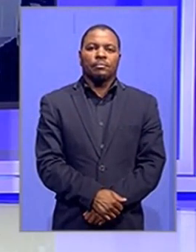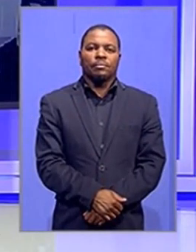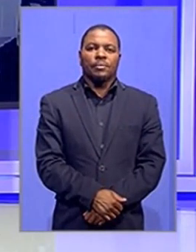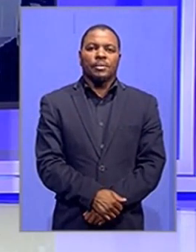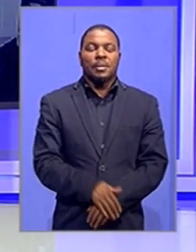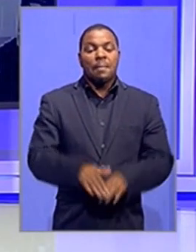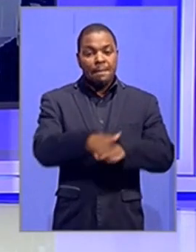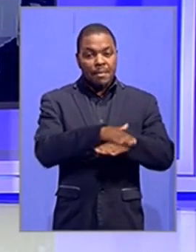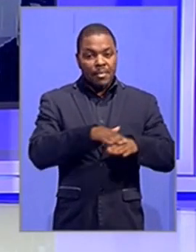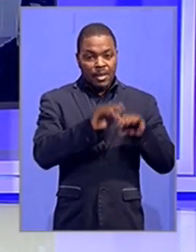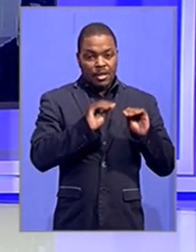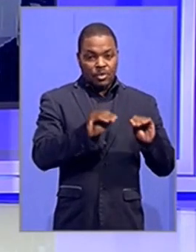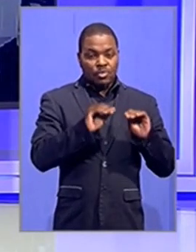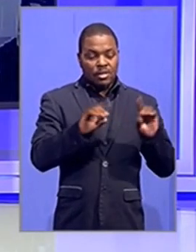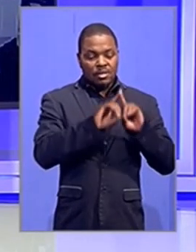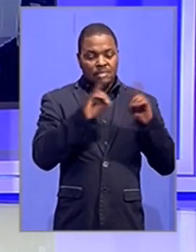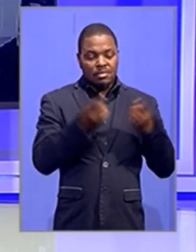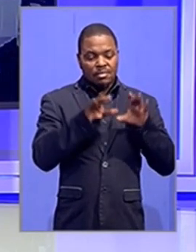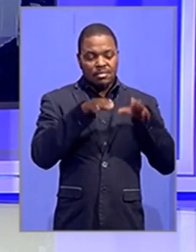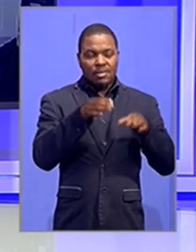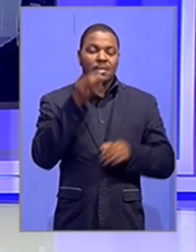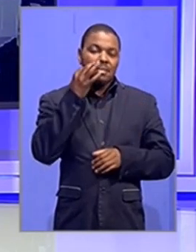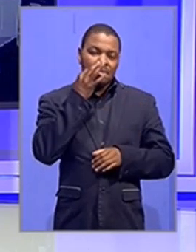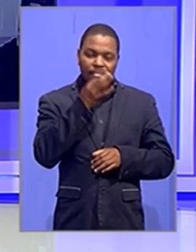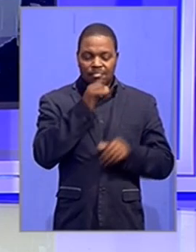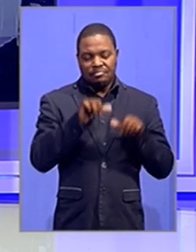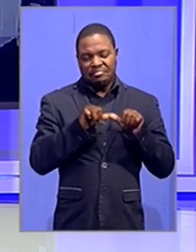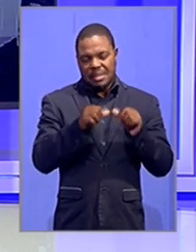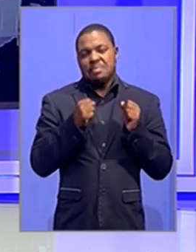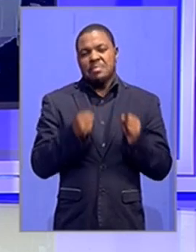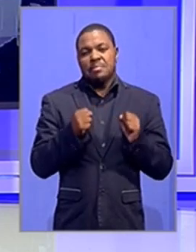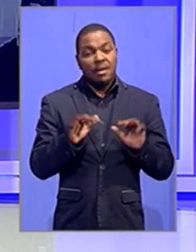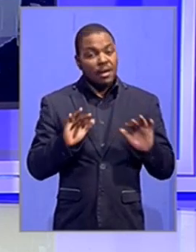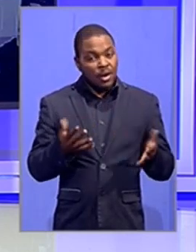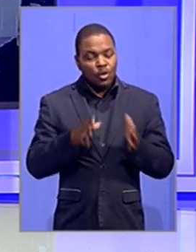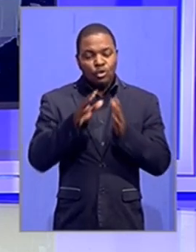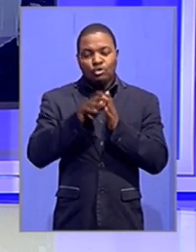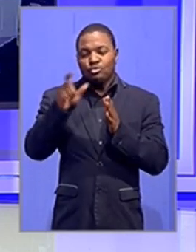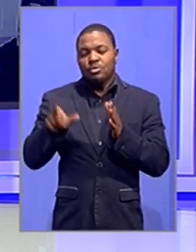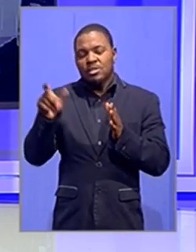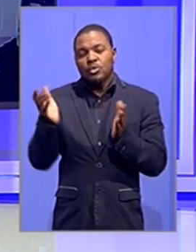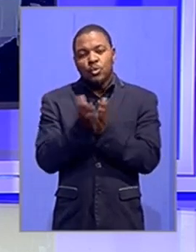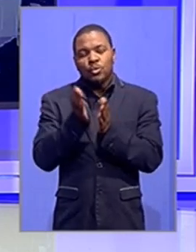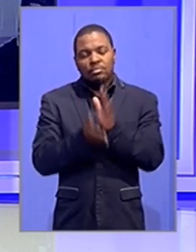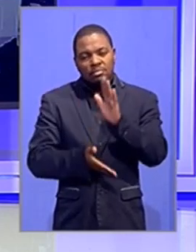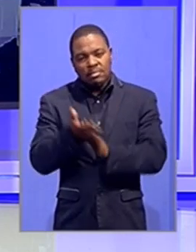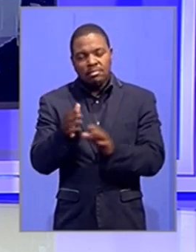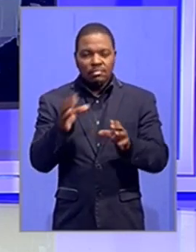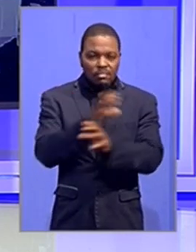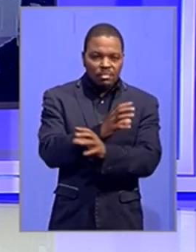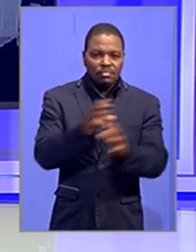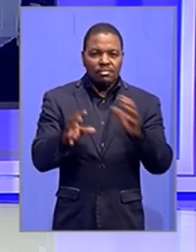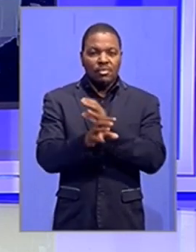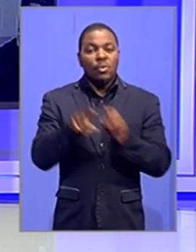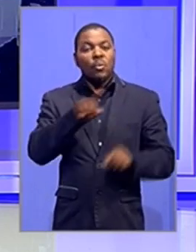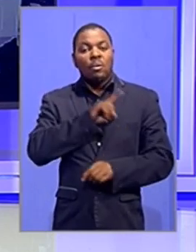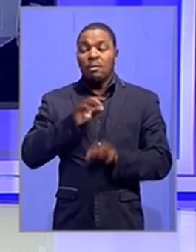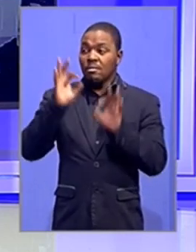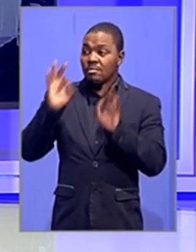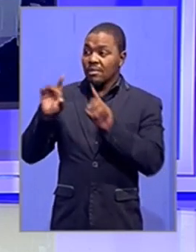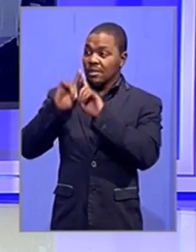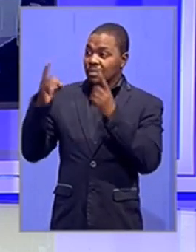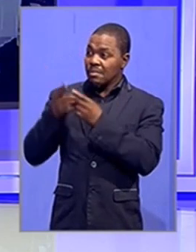Lefapha la thuto ya motheo la re le tlile go tswelela ka mokgwa wa gore barutwana ba tsene sekolo ka go refosanya ka ntlha ya fa mafapha a maleba a sa le neela